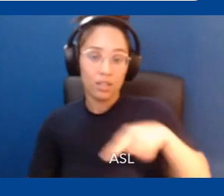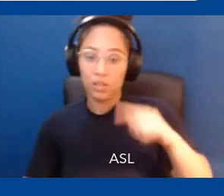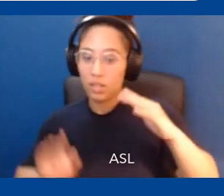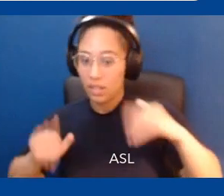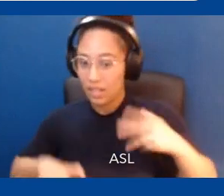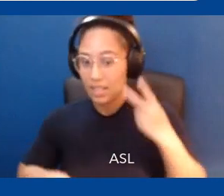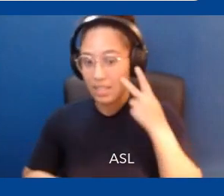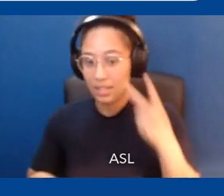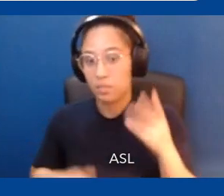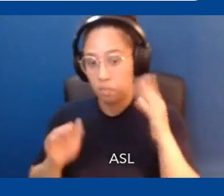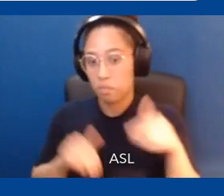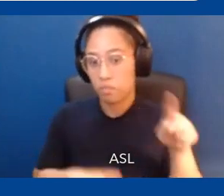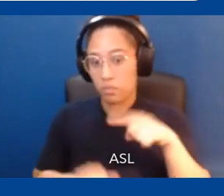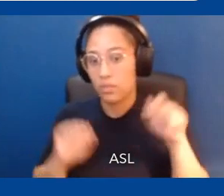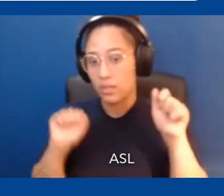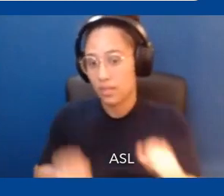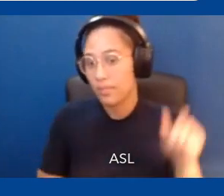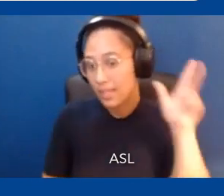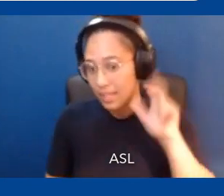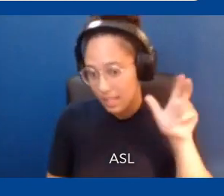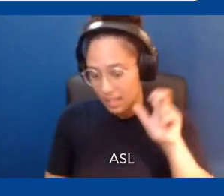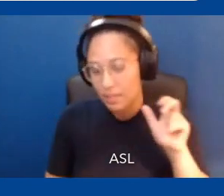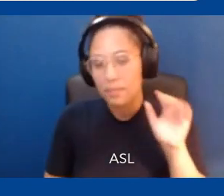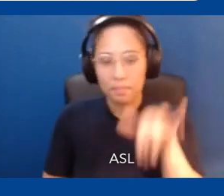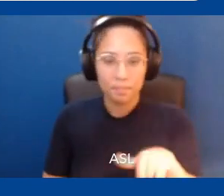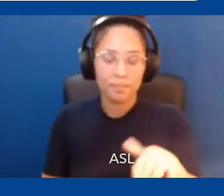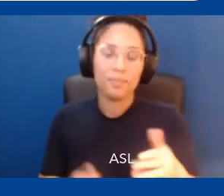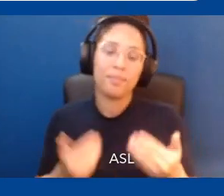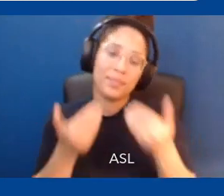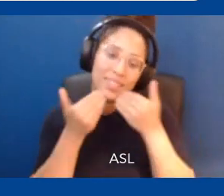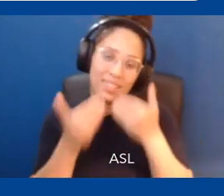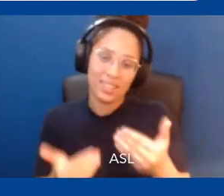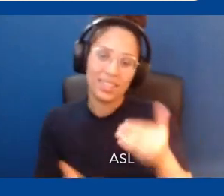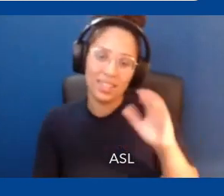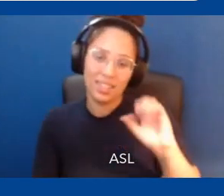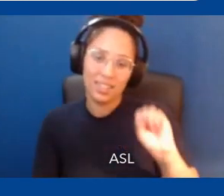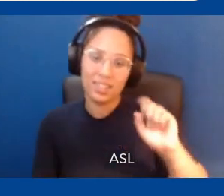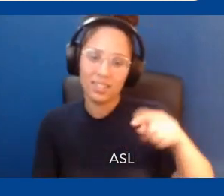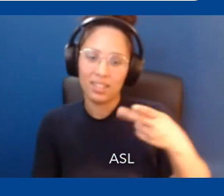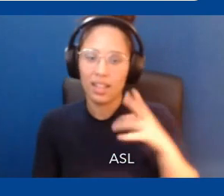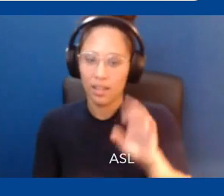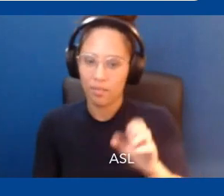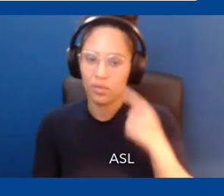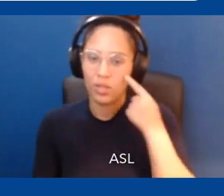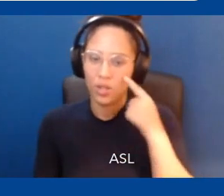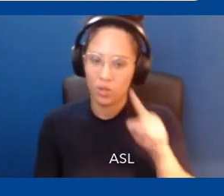this. Thanks so much, Stephanie, for monitoring this. Thanks so much.